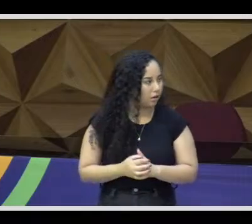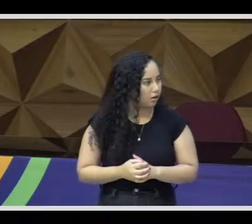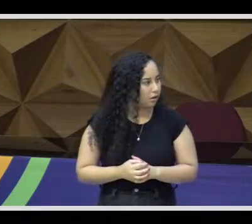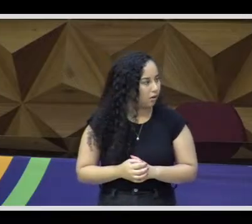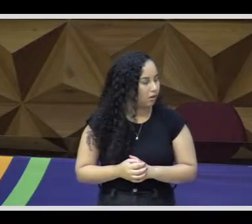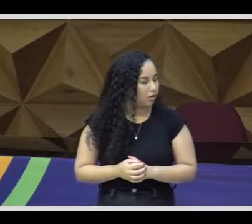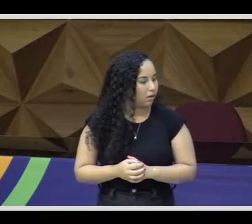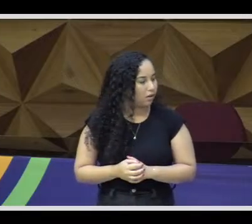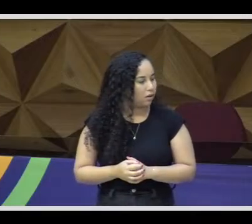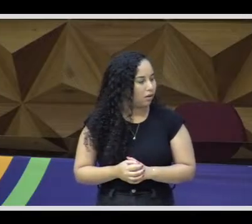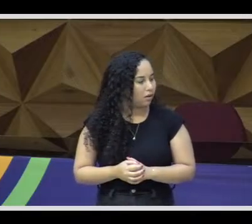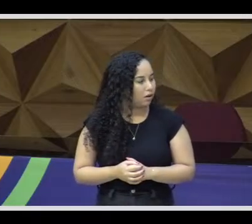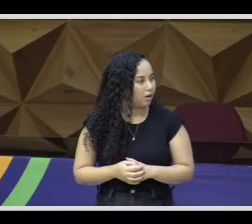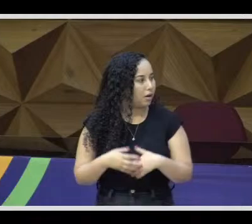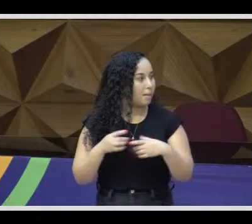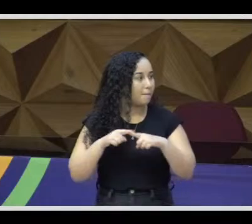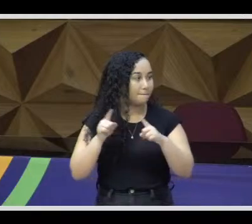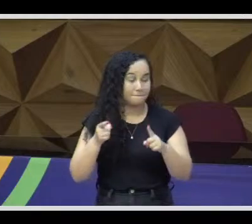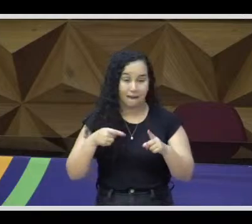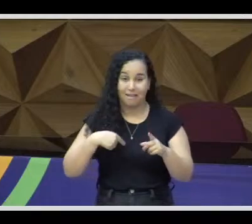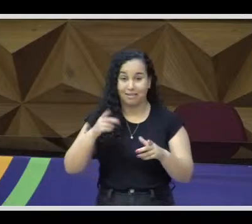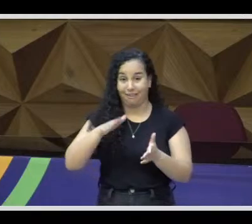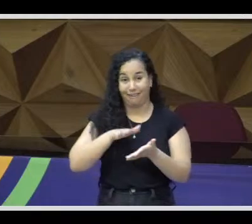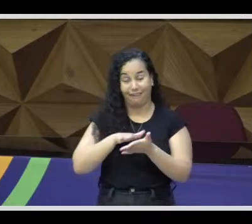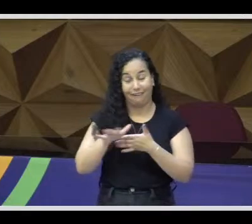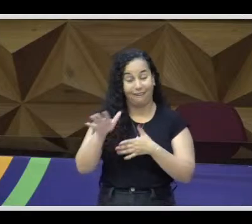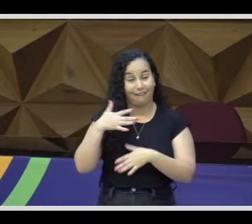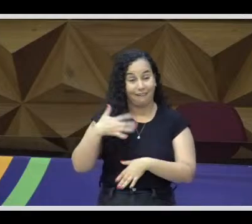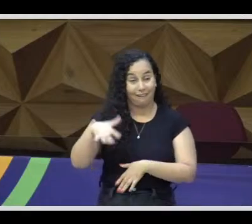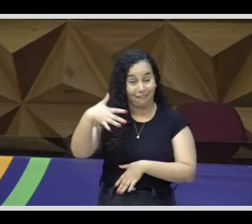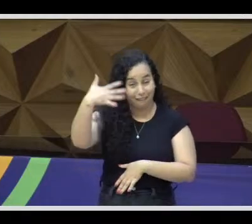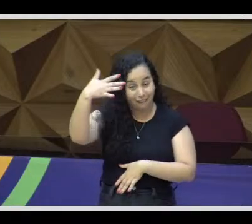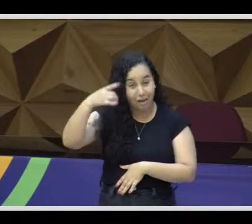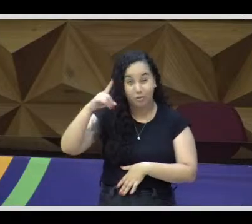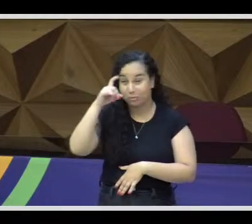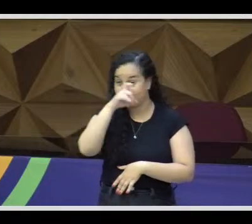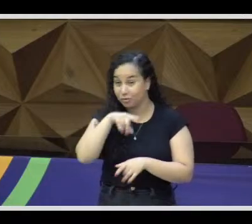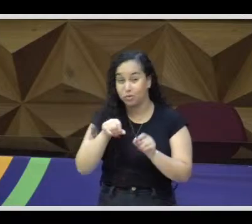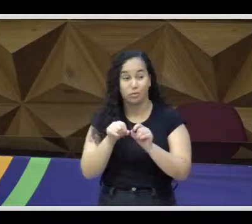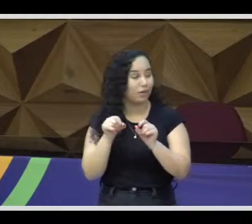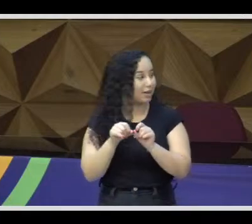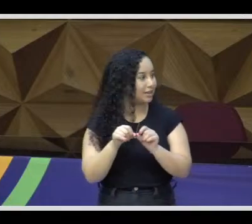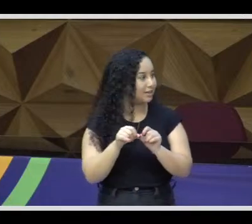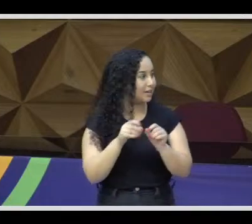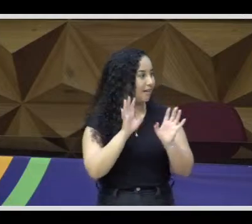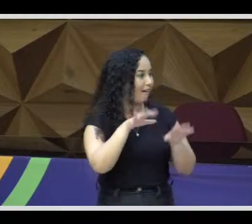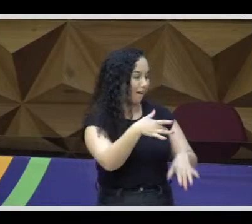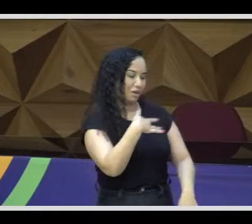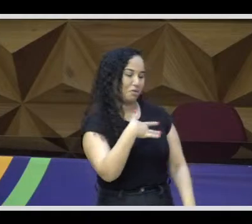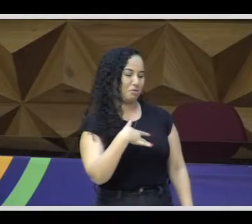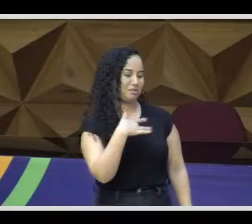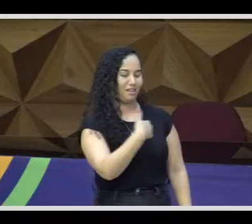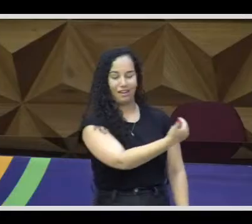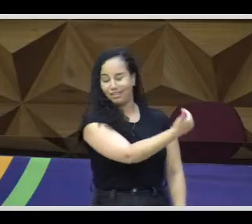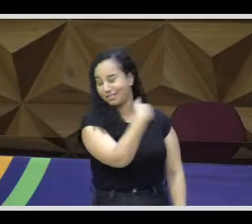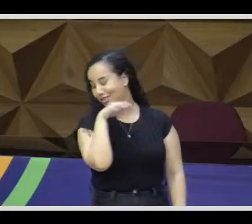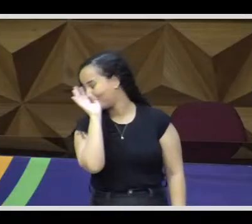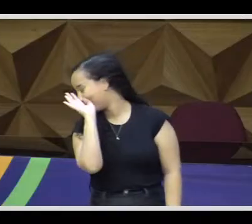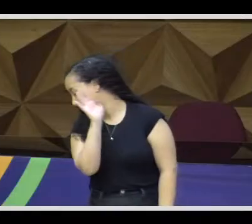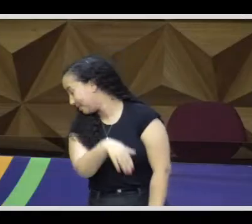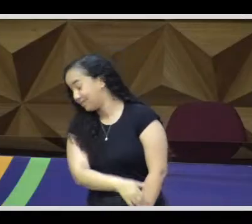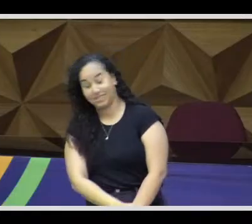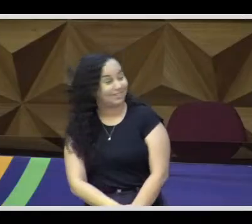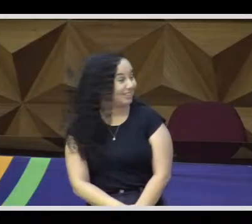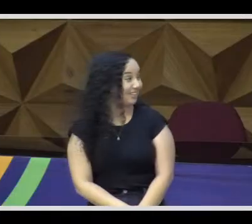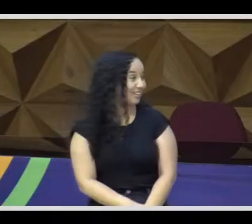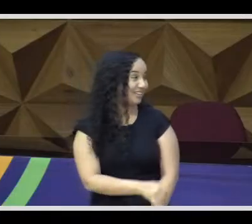But surveys are expensive. It's hard to do. Oh my gosh, a Cruzeirense entering in the